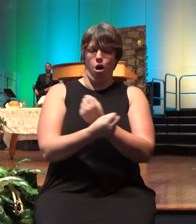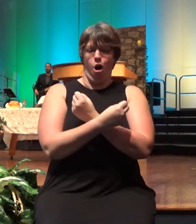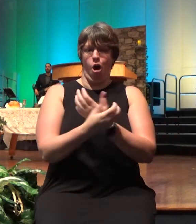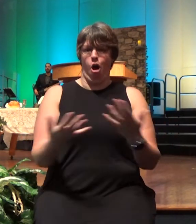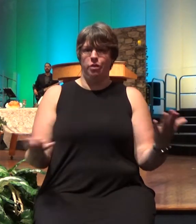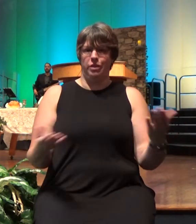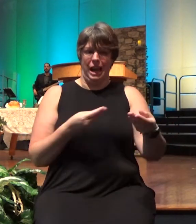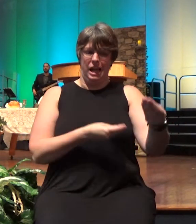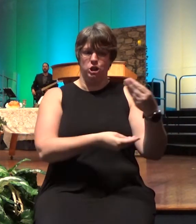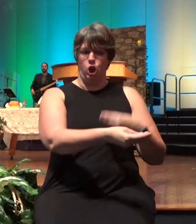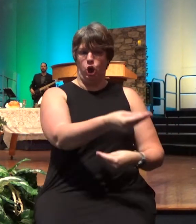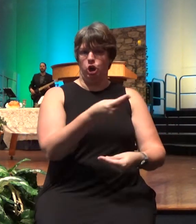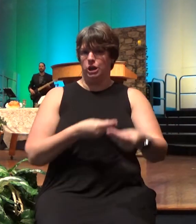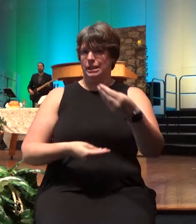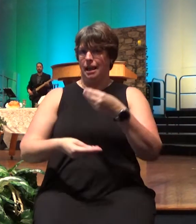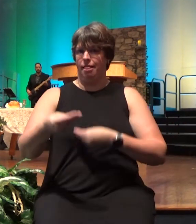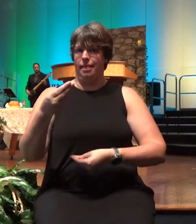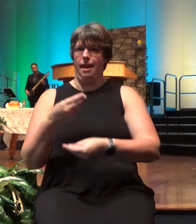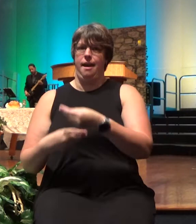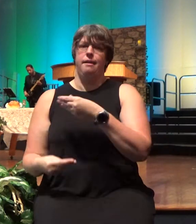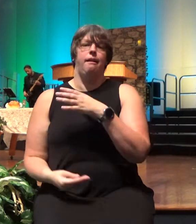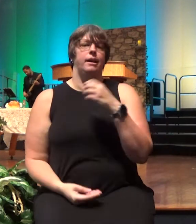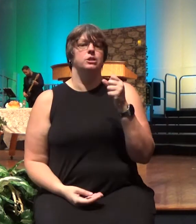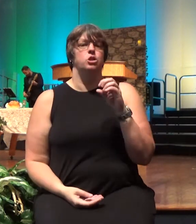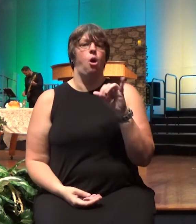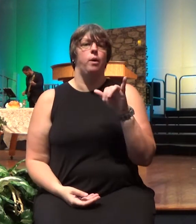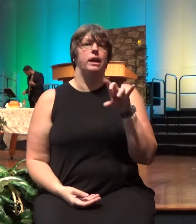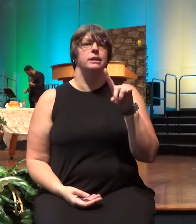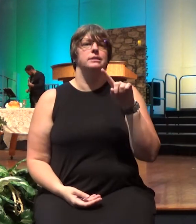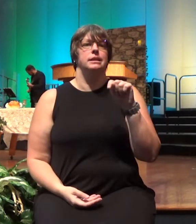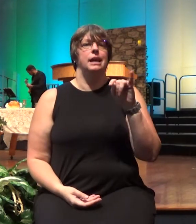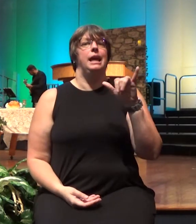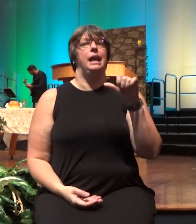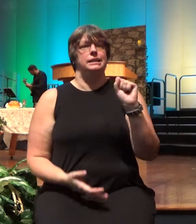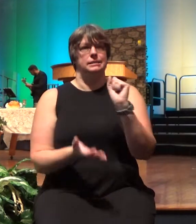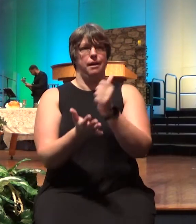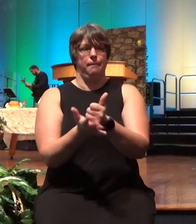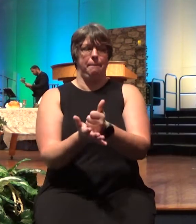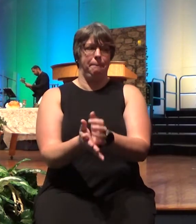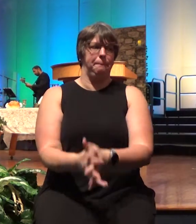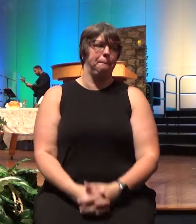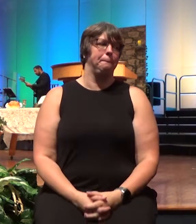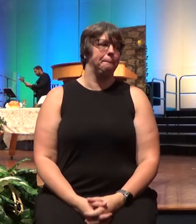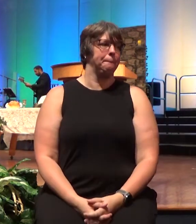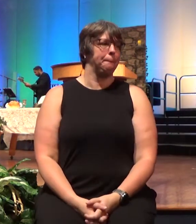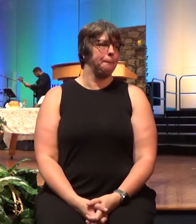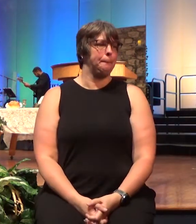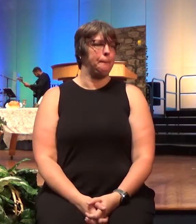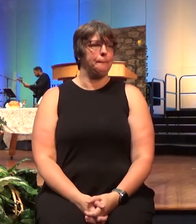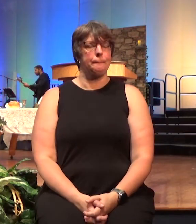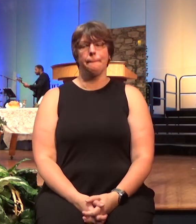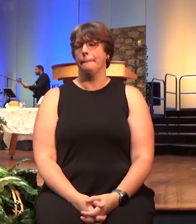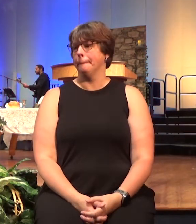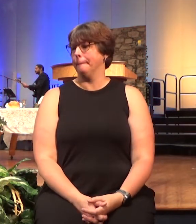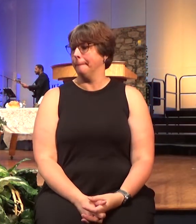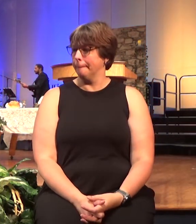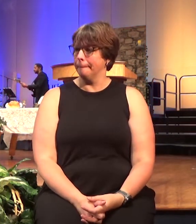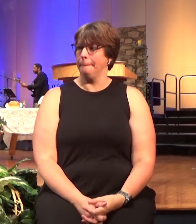some people choose to give. And some of you have a check or that stuff called cash that still is in the